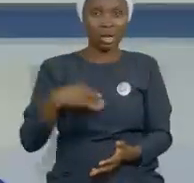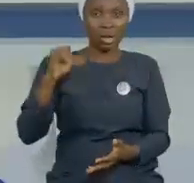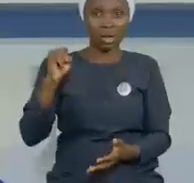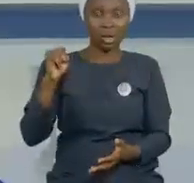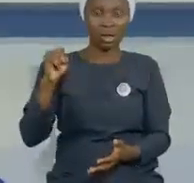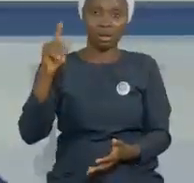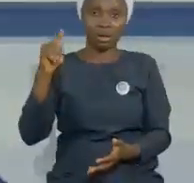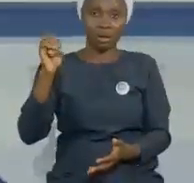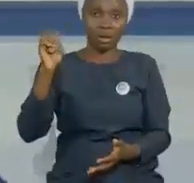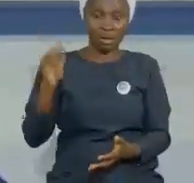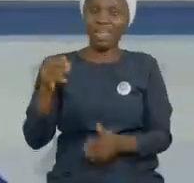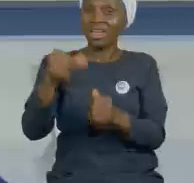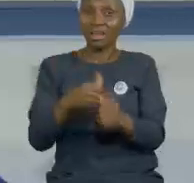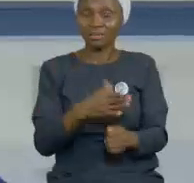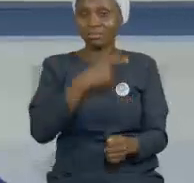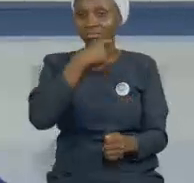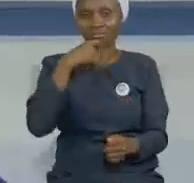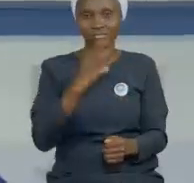roots.